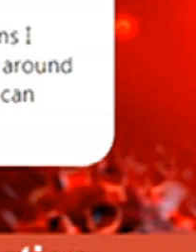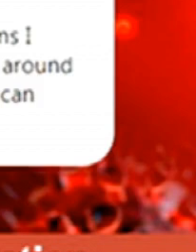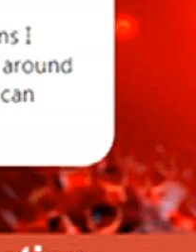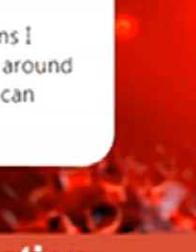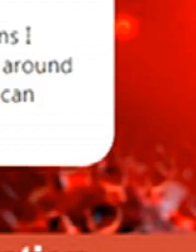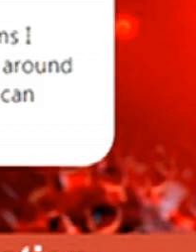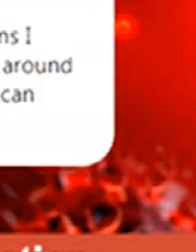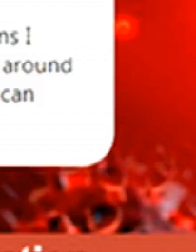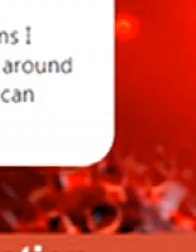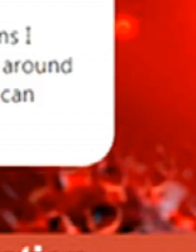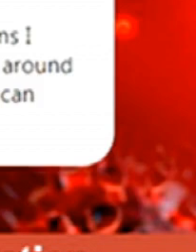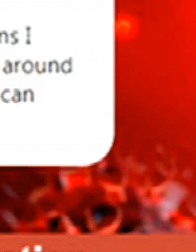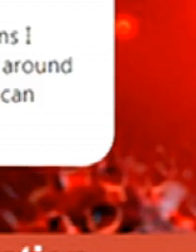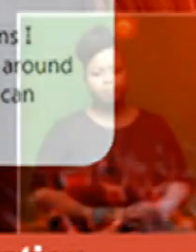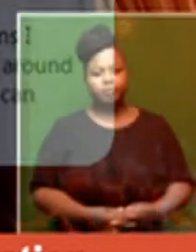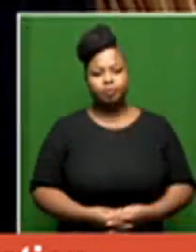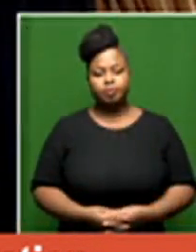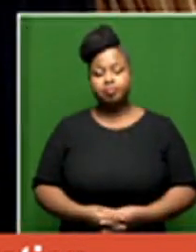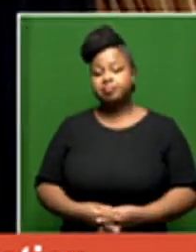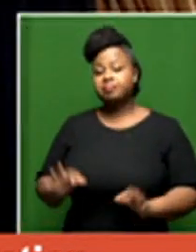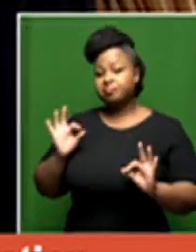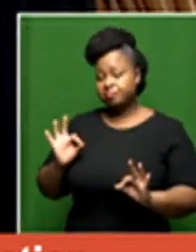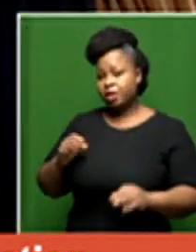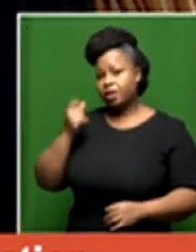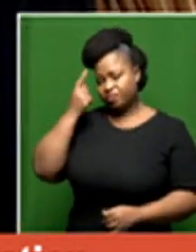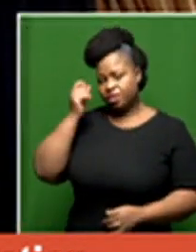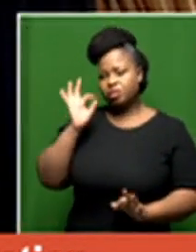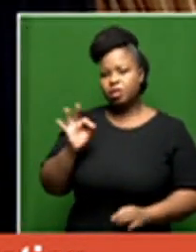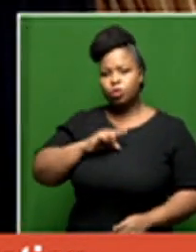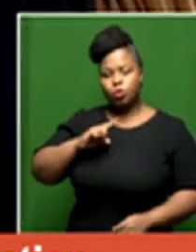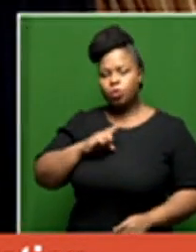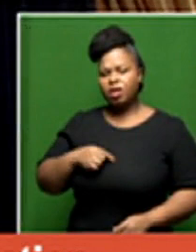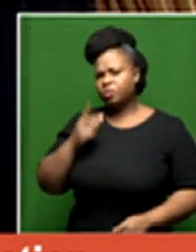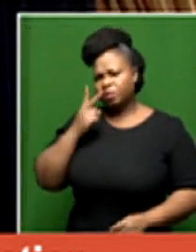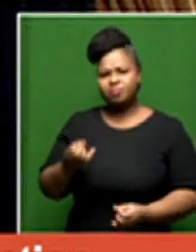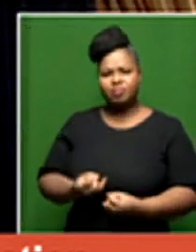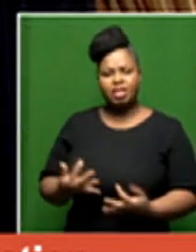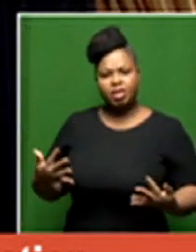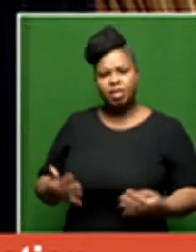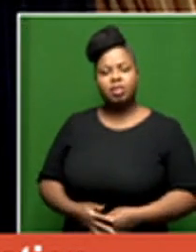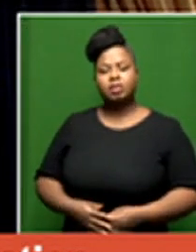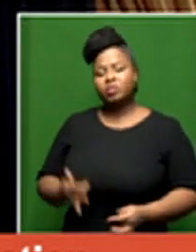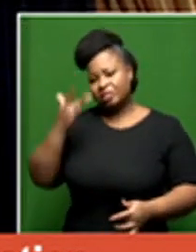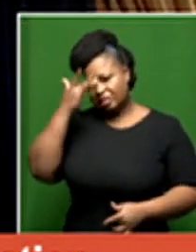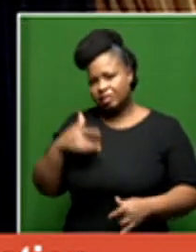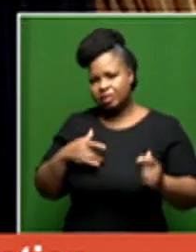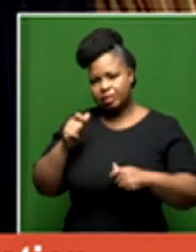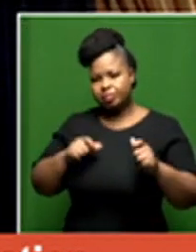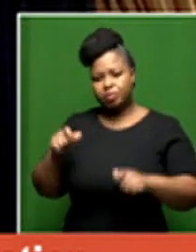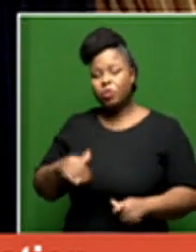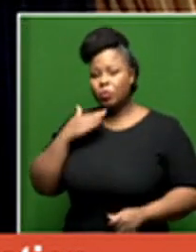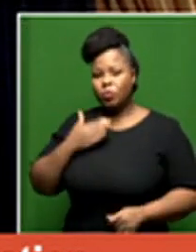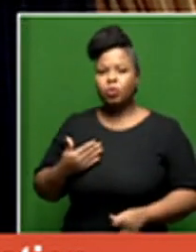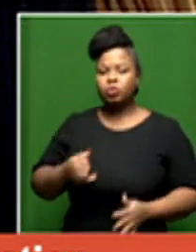help. No, that makes perfect sense, Amma. You know, we see a lot of patients who have had COVID as recently